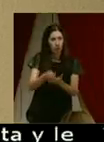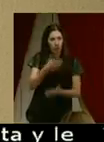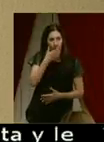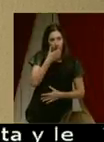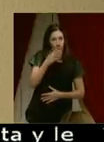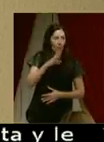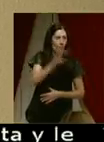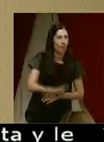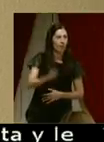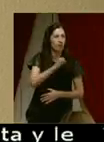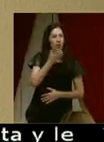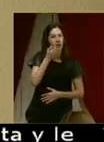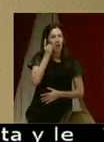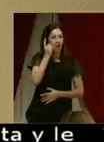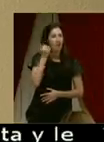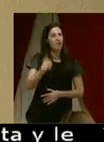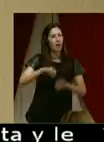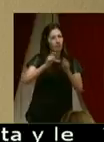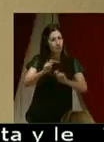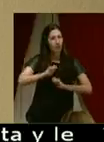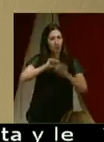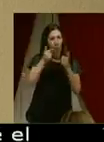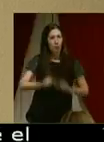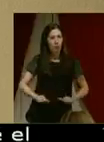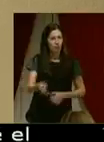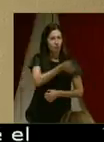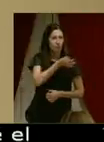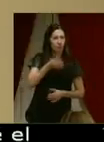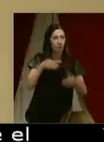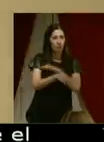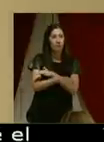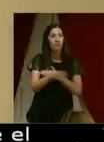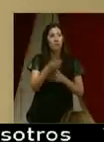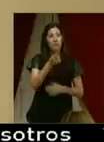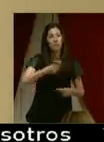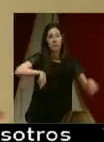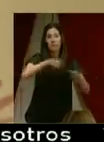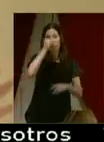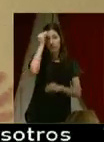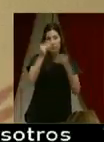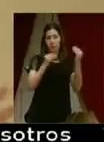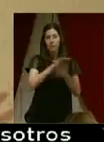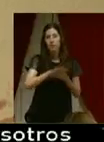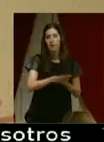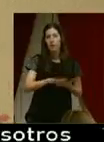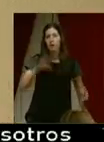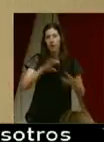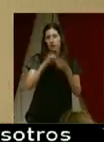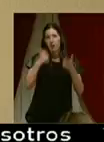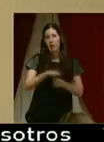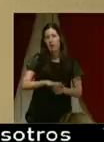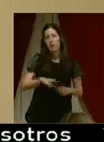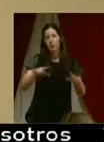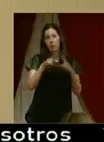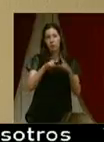But if I spend a lot of money and I buy an iPhone, the accessibility model is